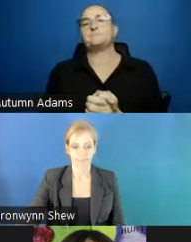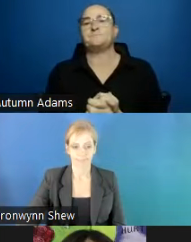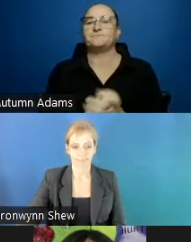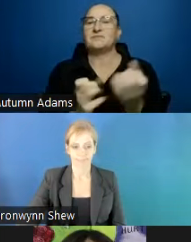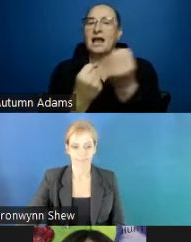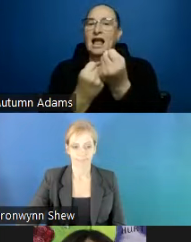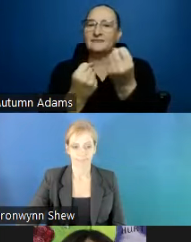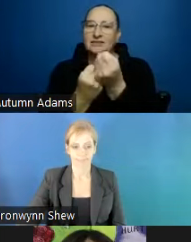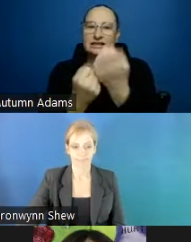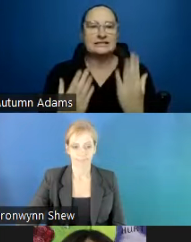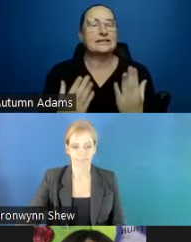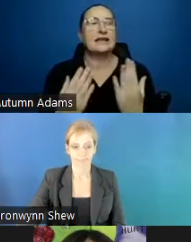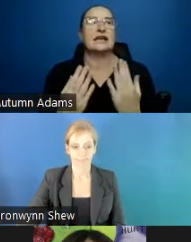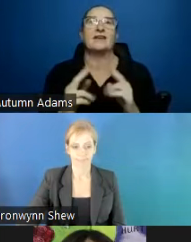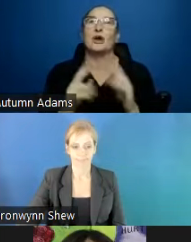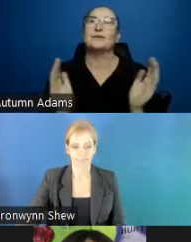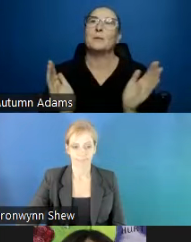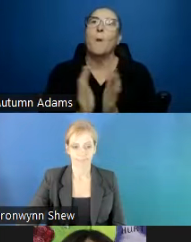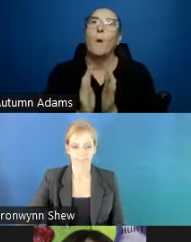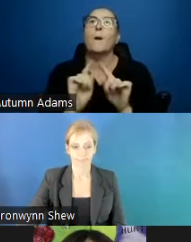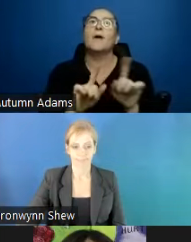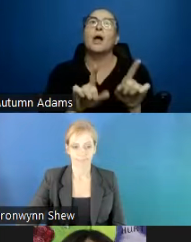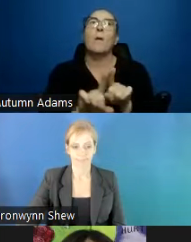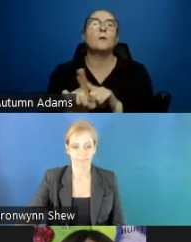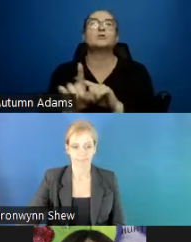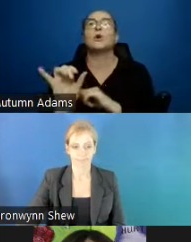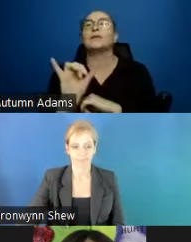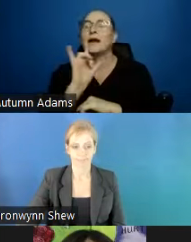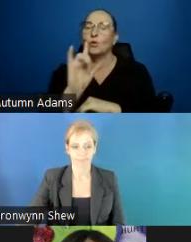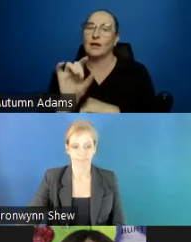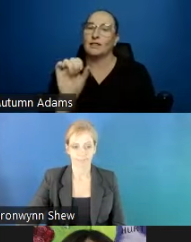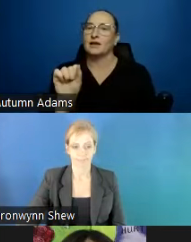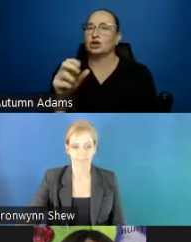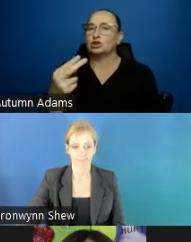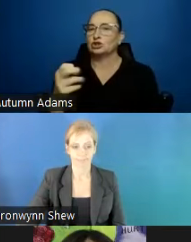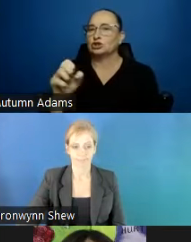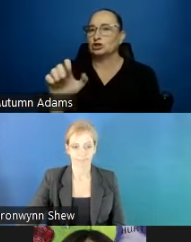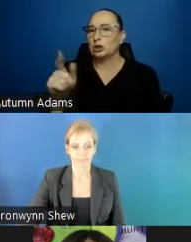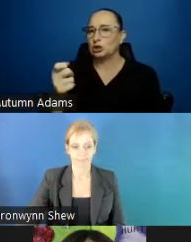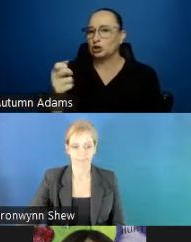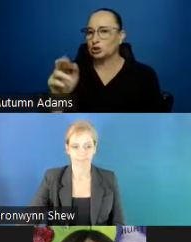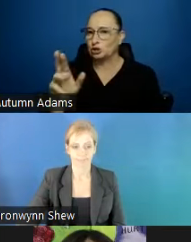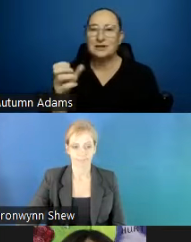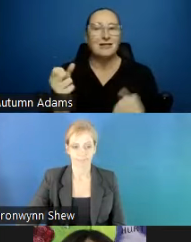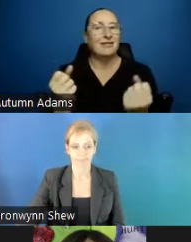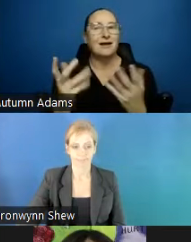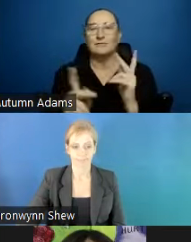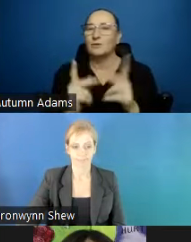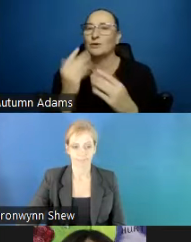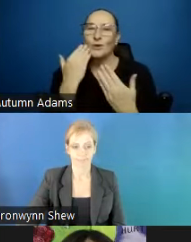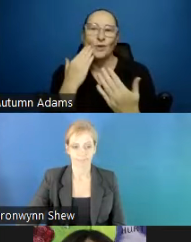advocacy. It's very small, but also, like I said, like with shelters, a lot of people don't know about the services that are